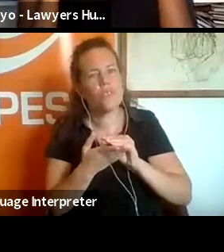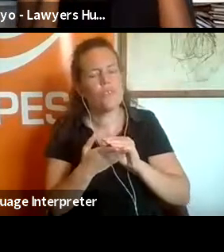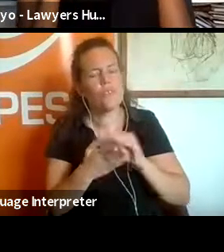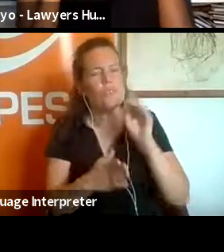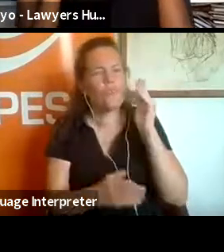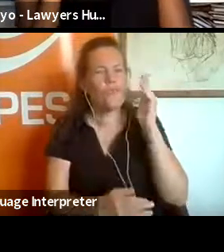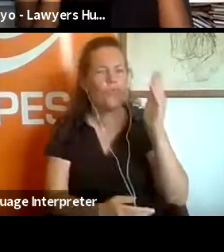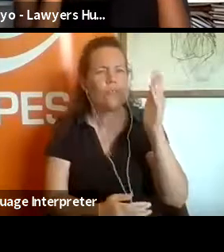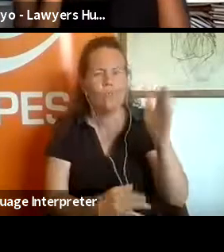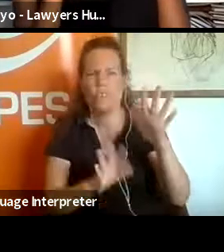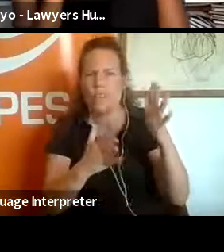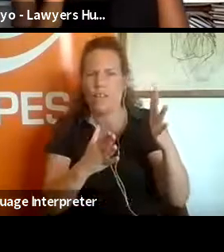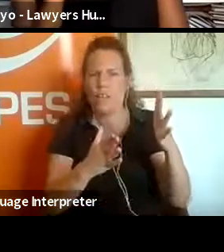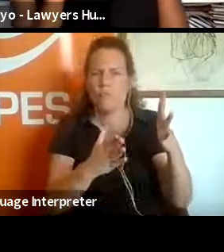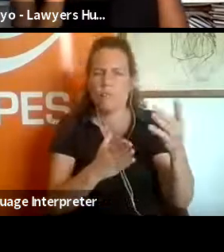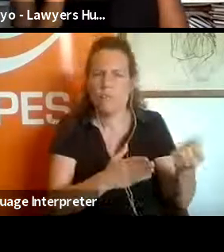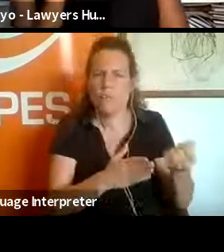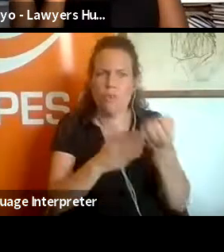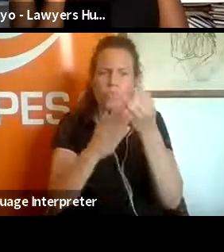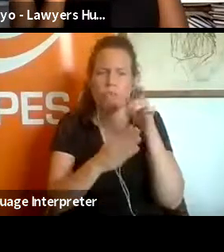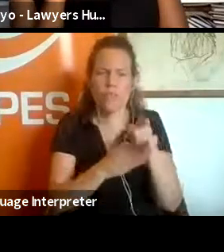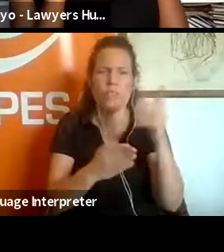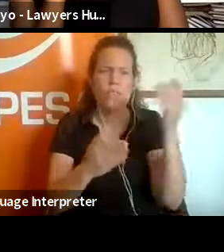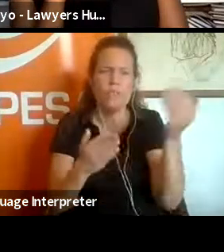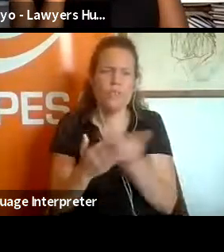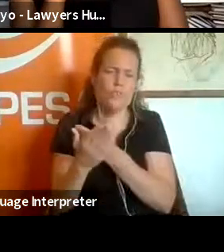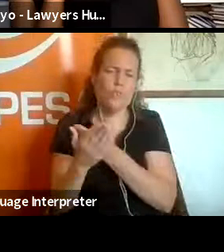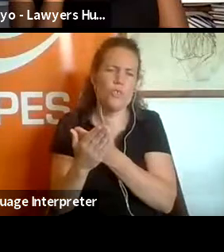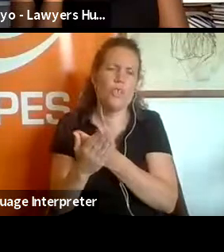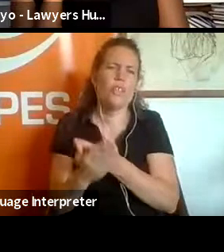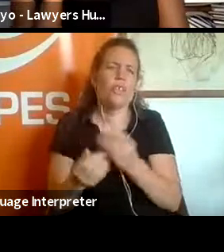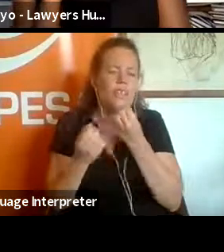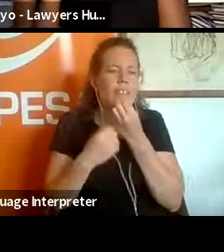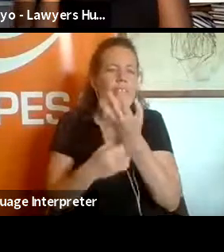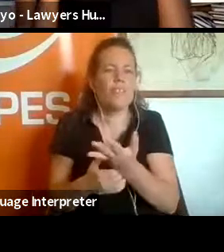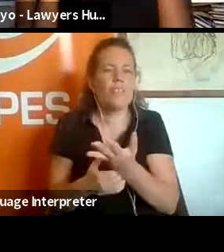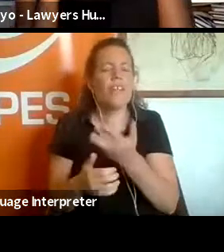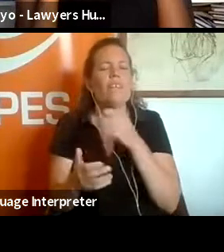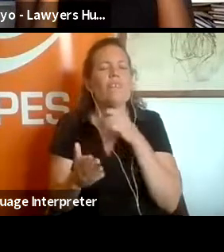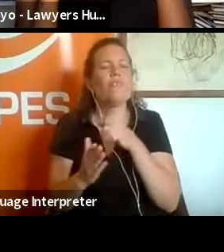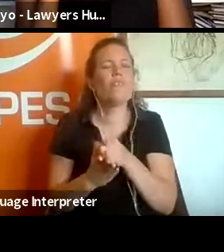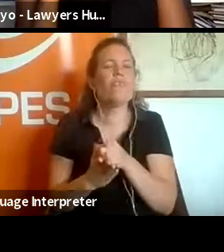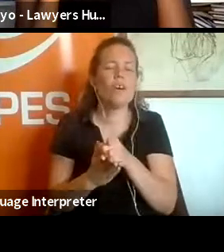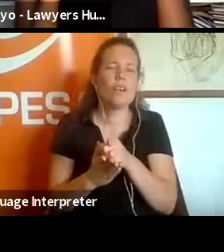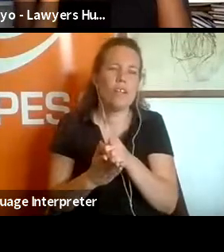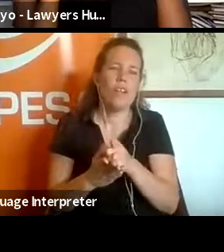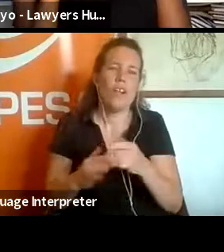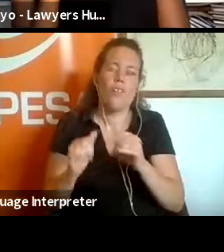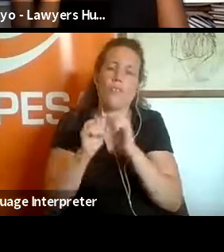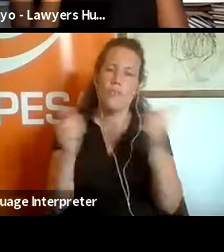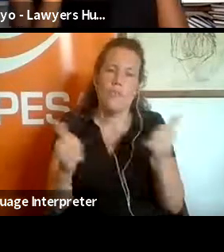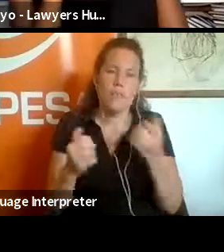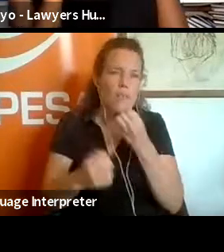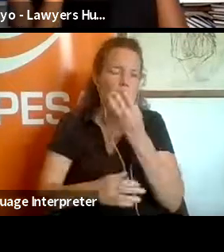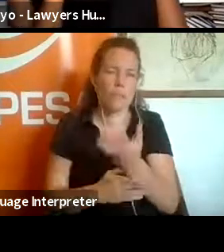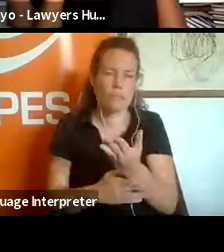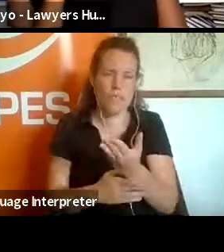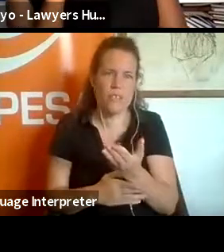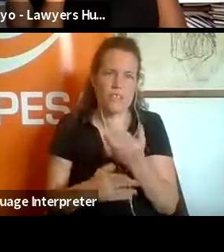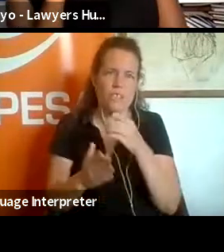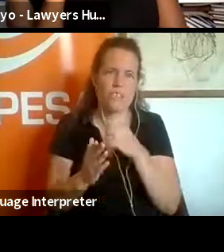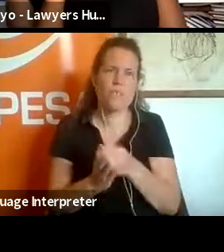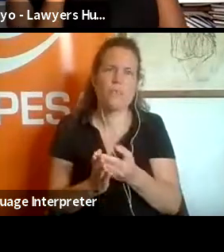some provisions in the new African Declaration on Freedom of Expression published by the African Commission. For example,